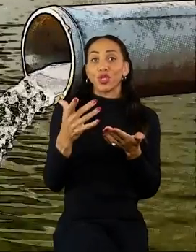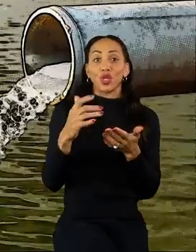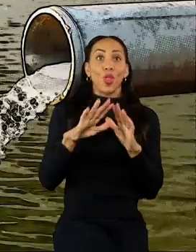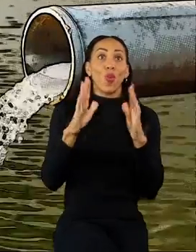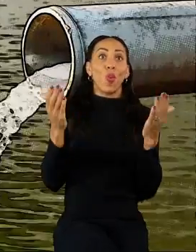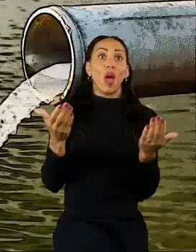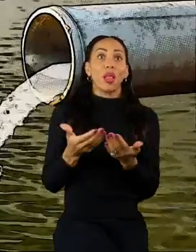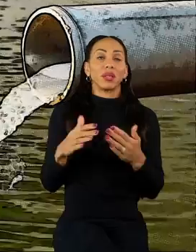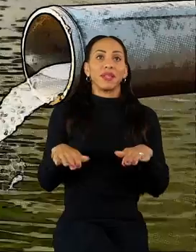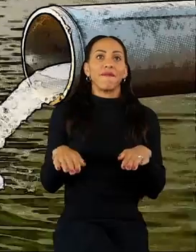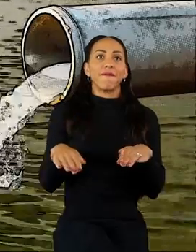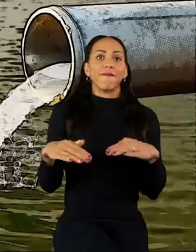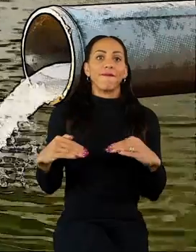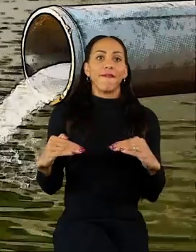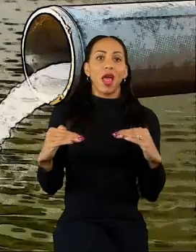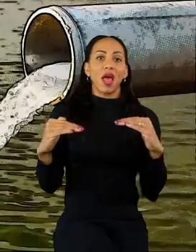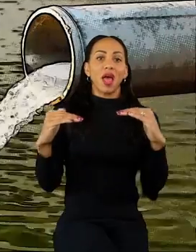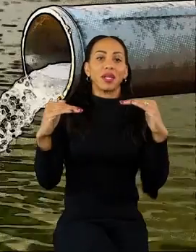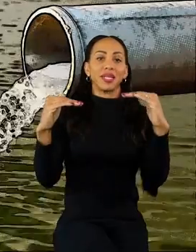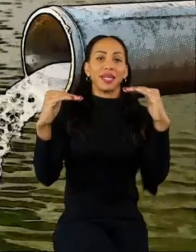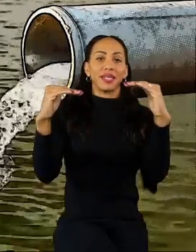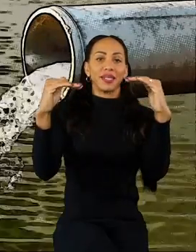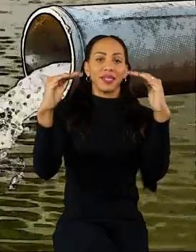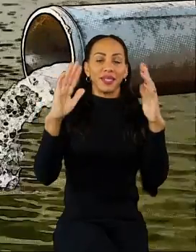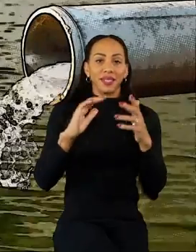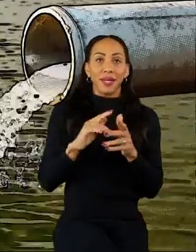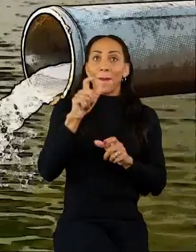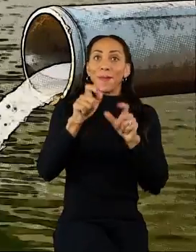And of course, the world is flooding.